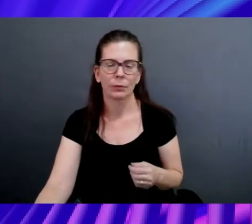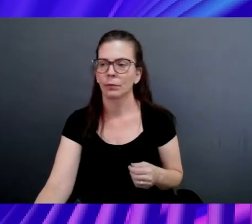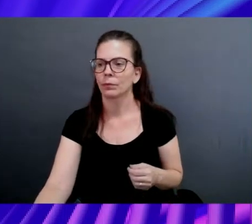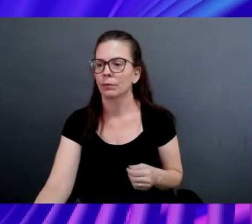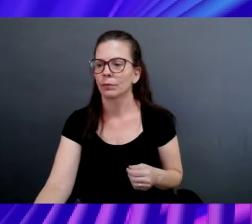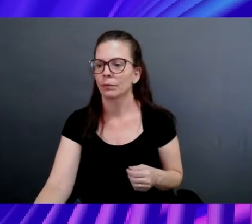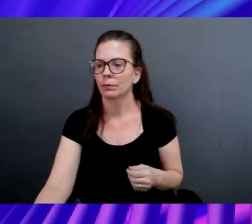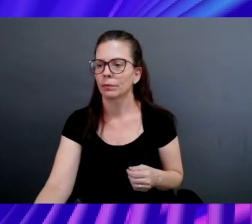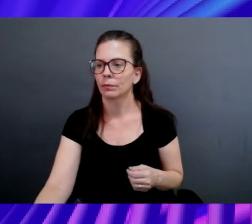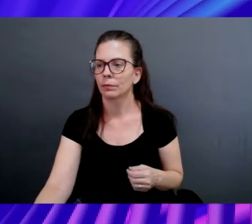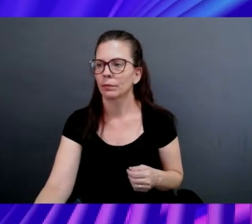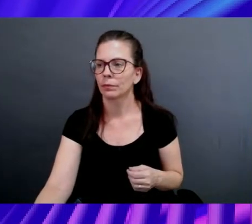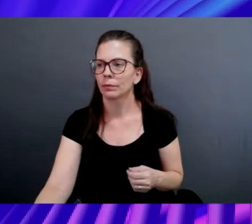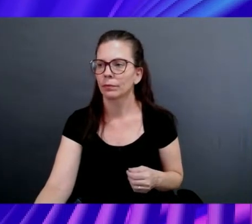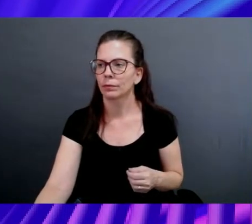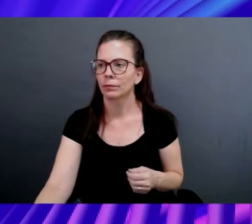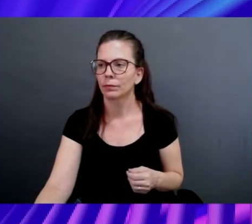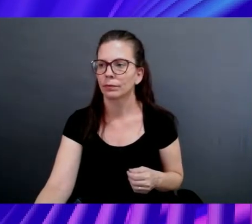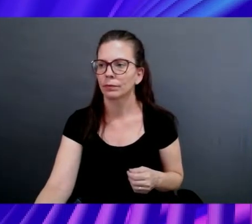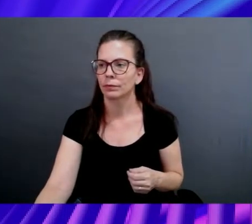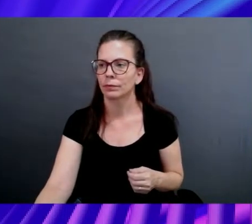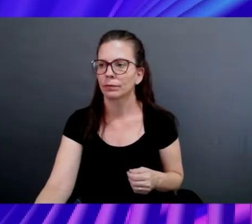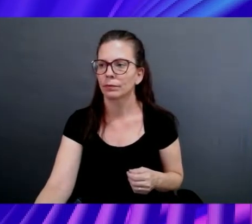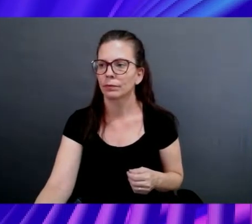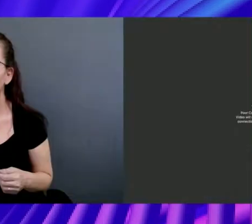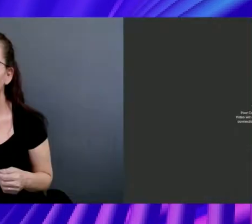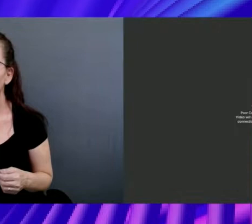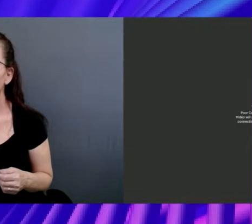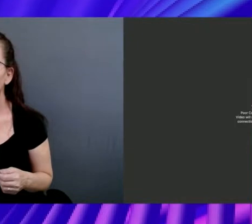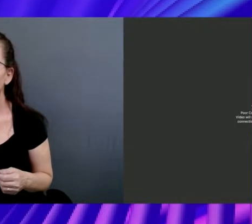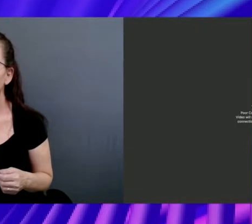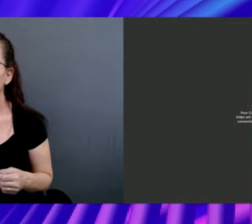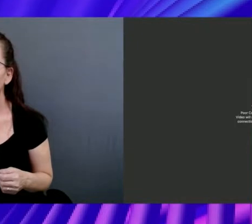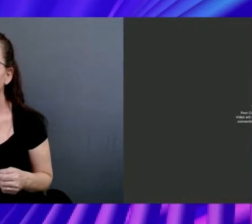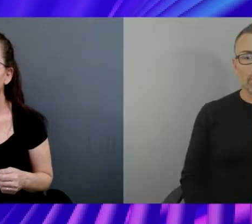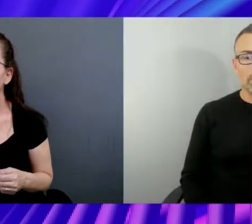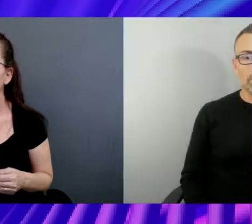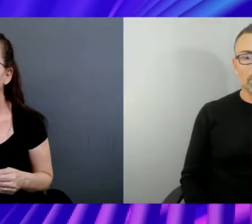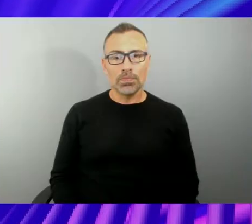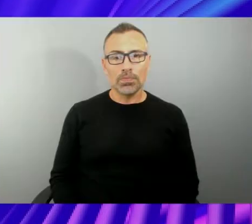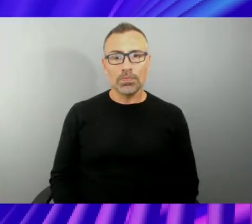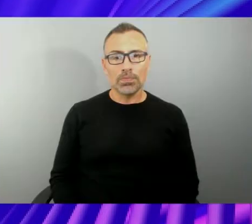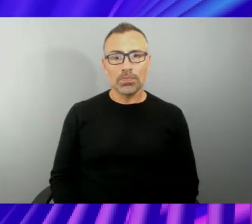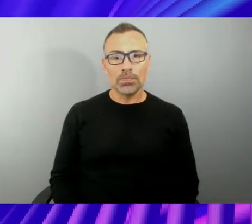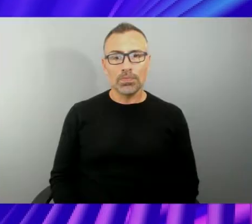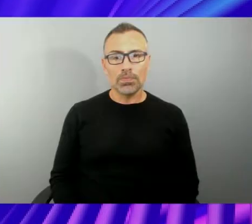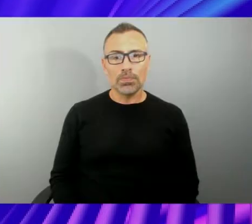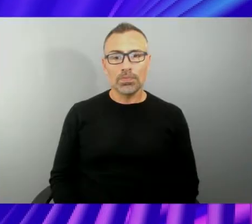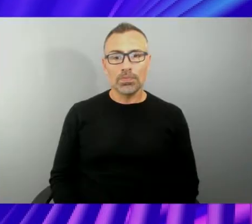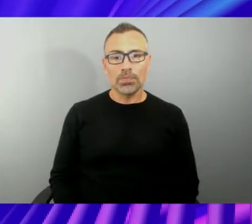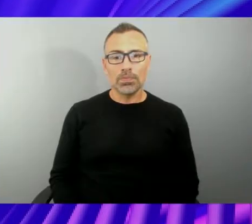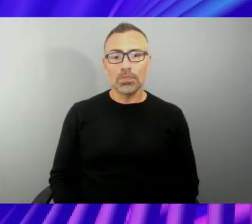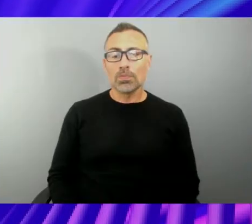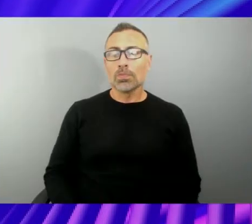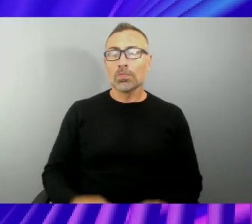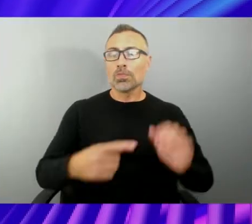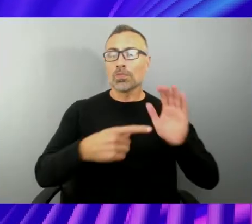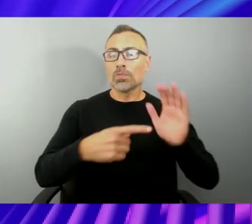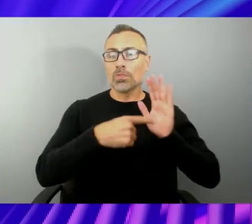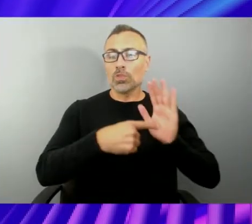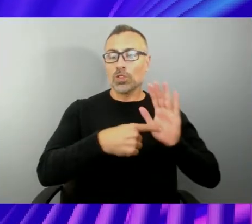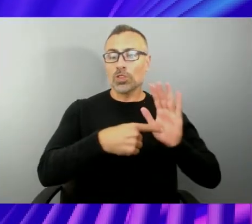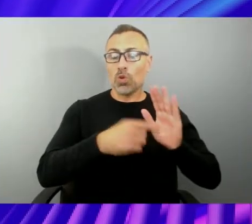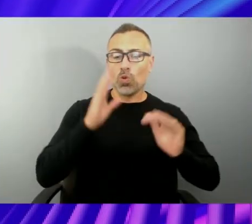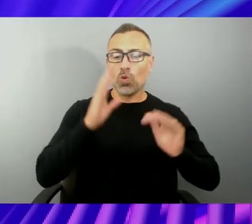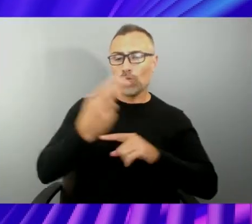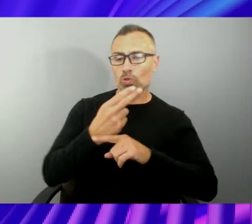basically Okta as an identity provider, and there are pre-requests. You need to have an AWS account, and then we want to make sure that you